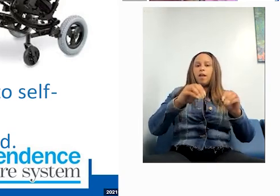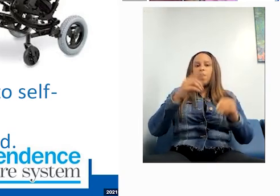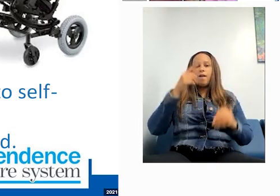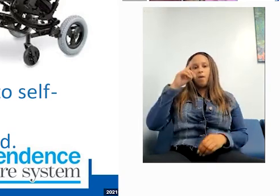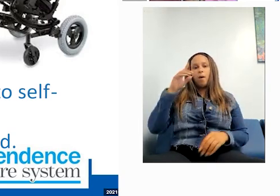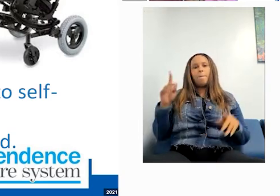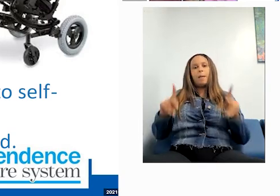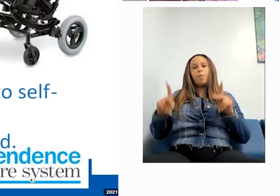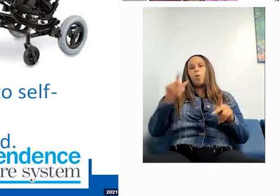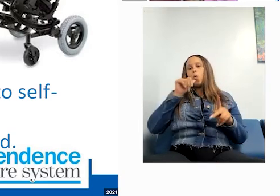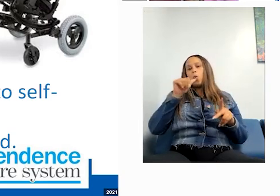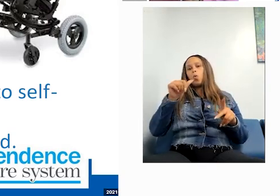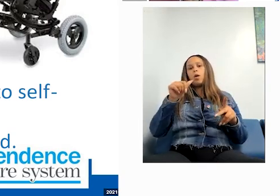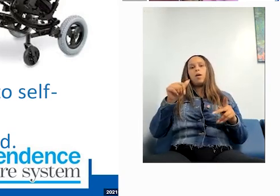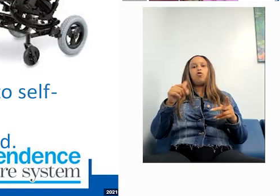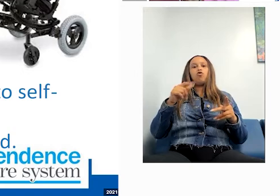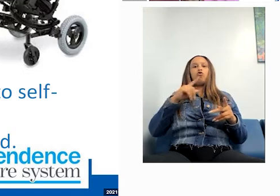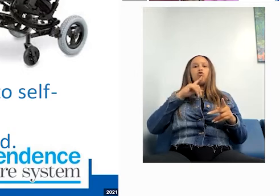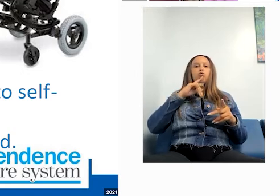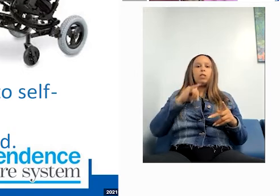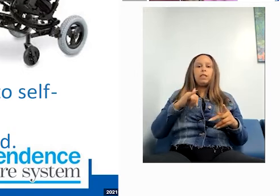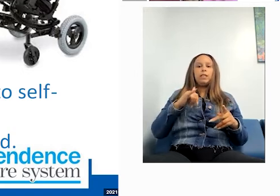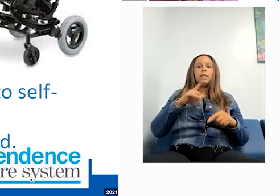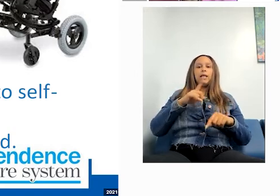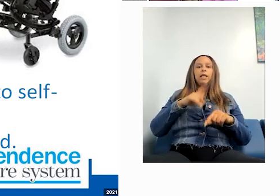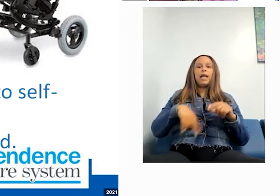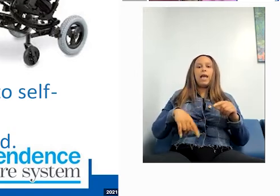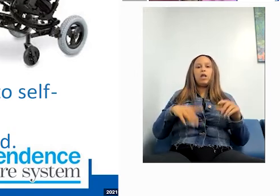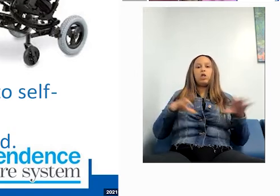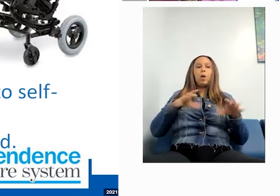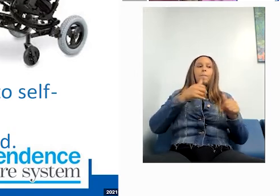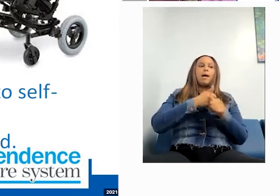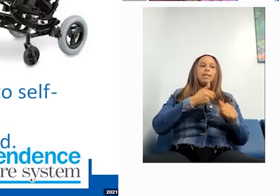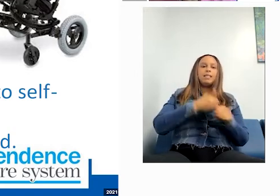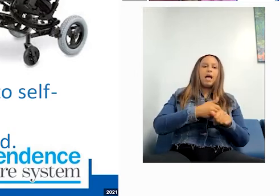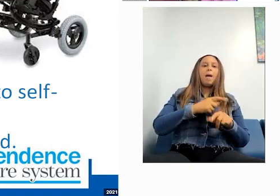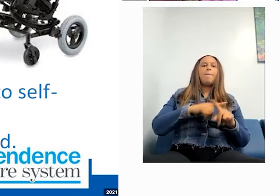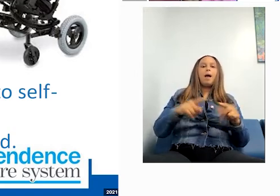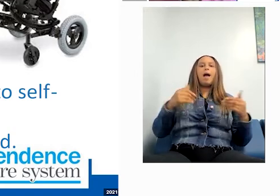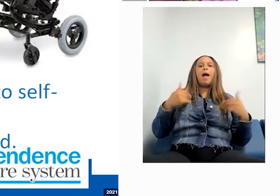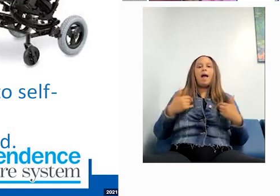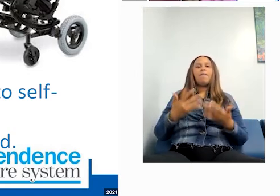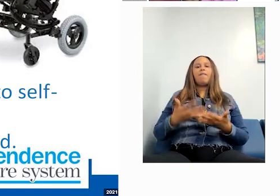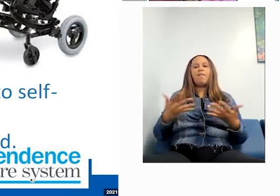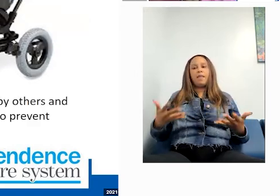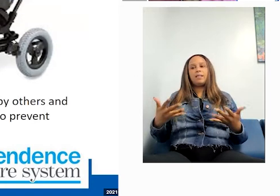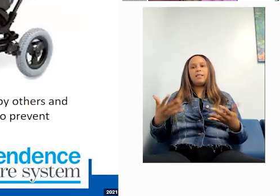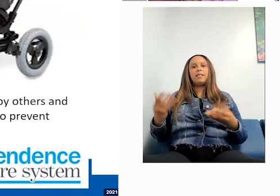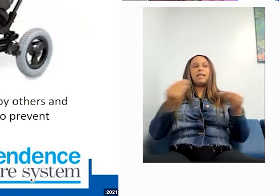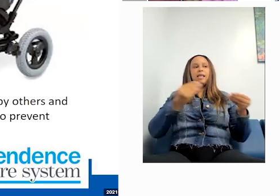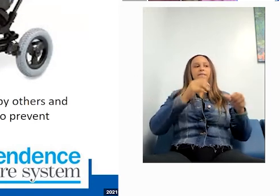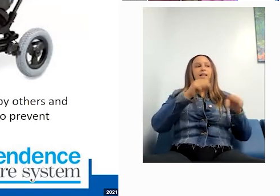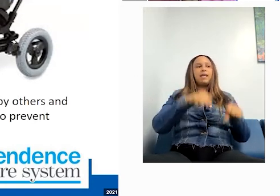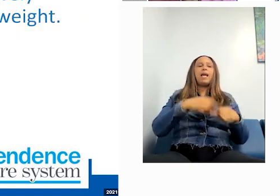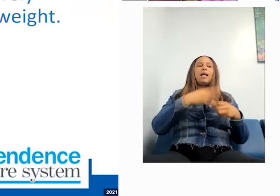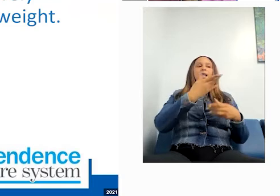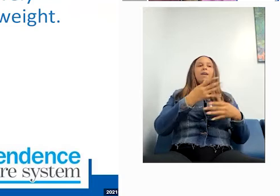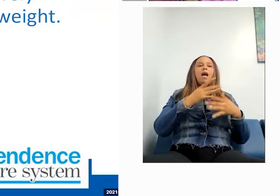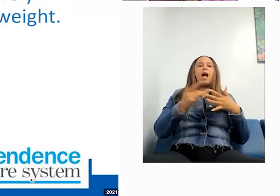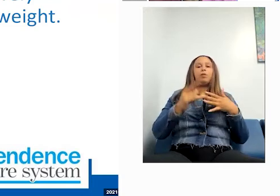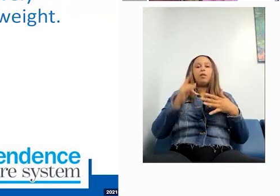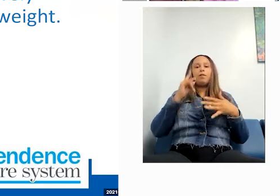but they're really important intervention so that people have an option to get out of bed.